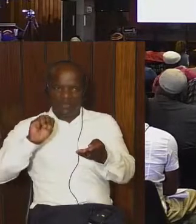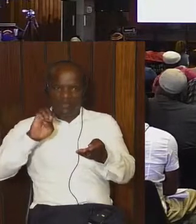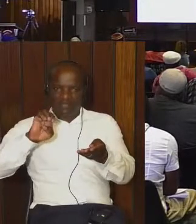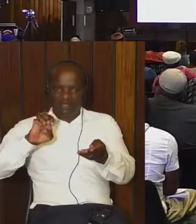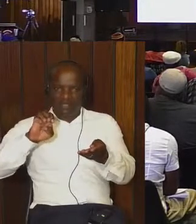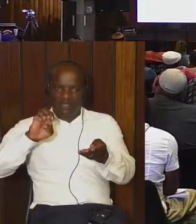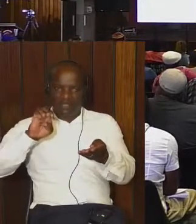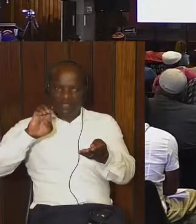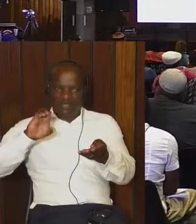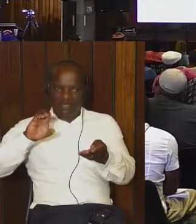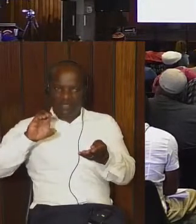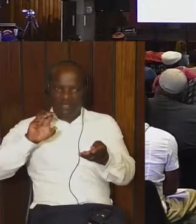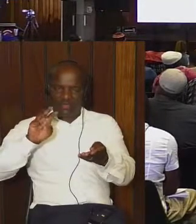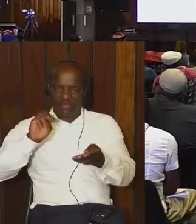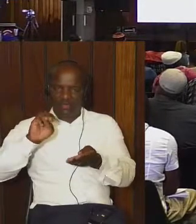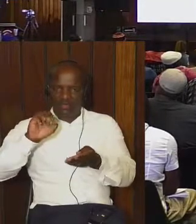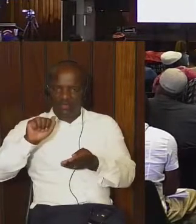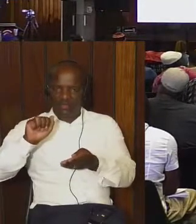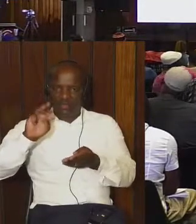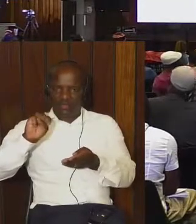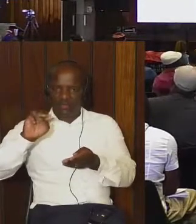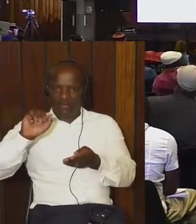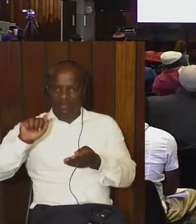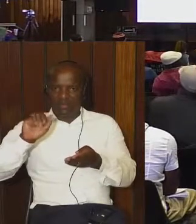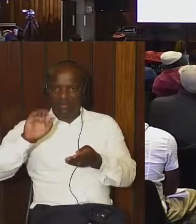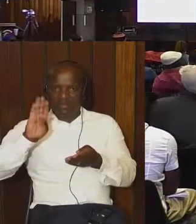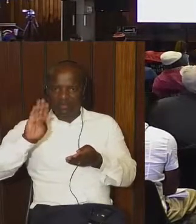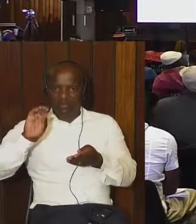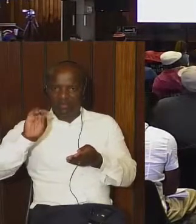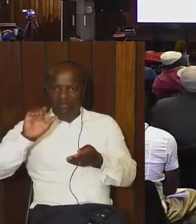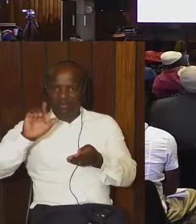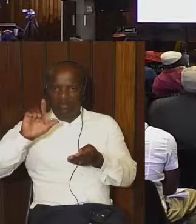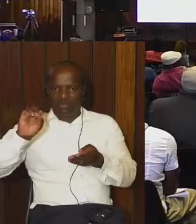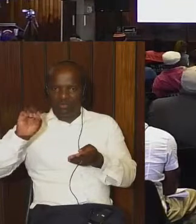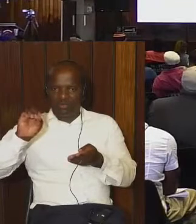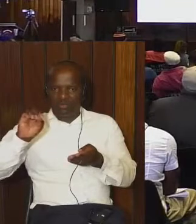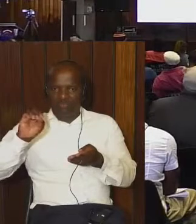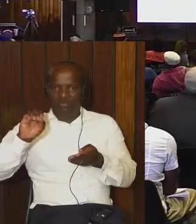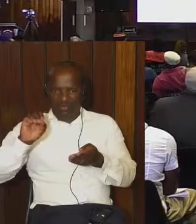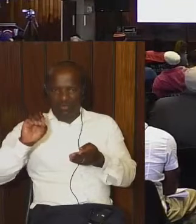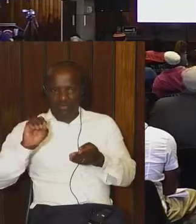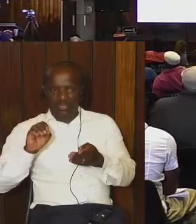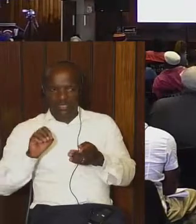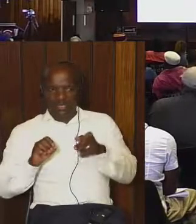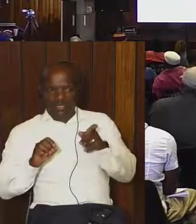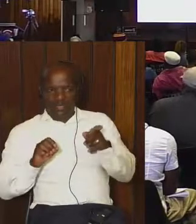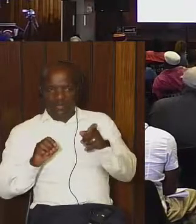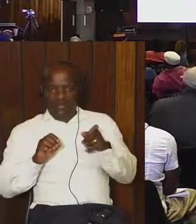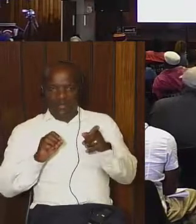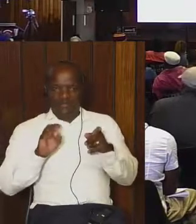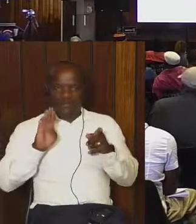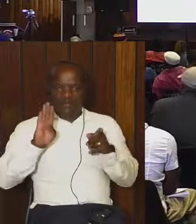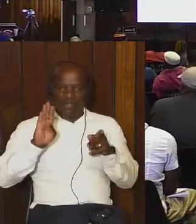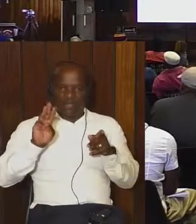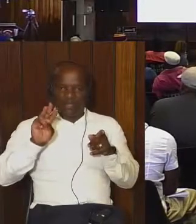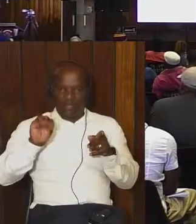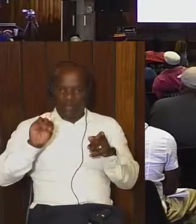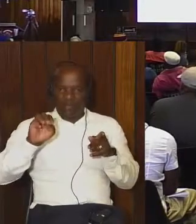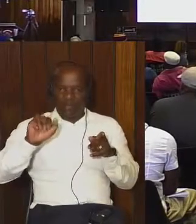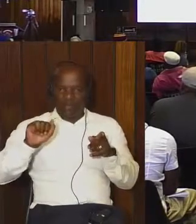response. I can attest that Mr. Mabunda knows our problem very well because he was